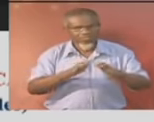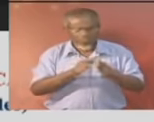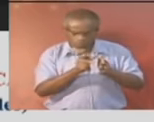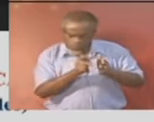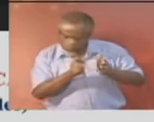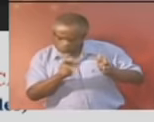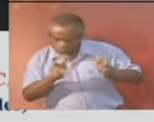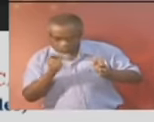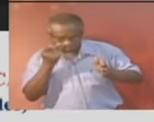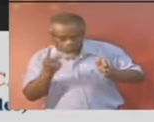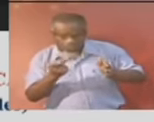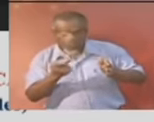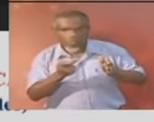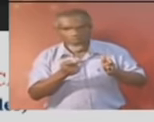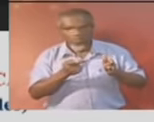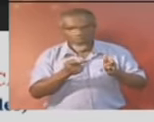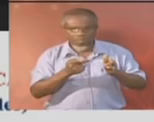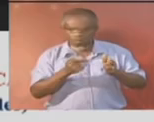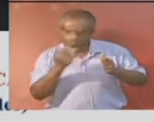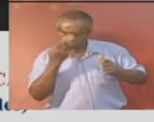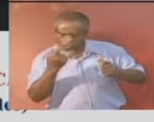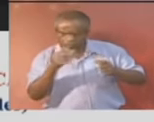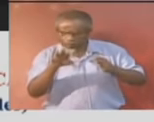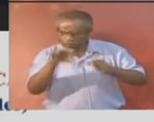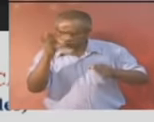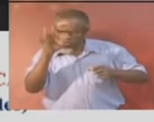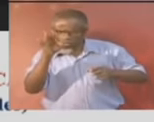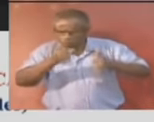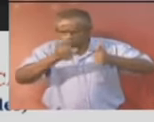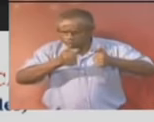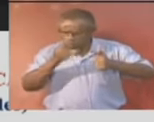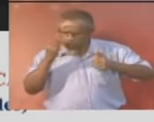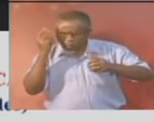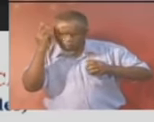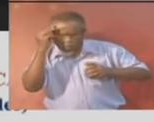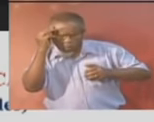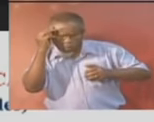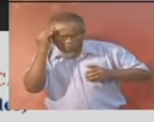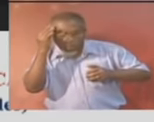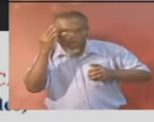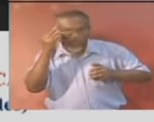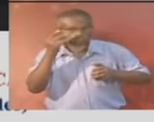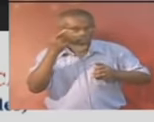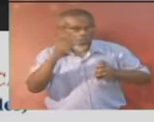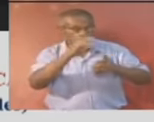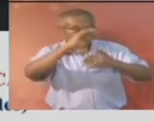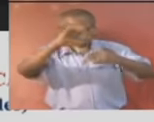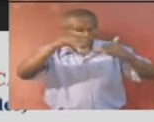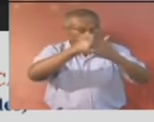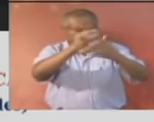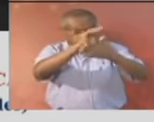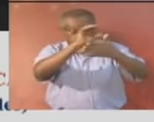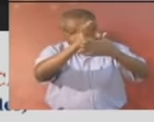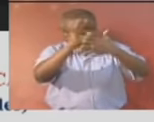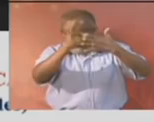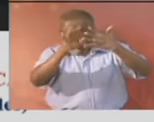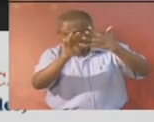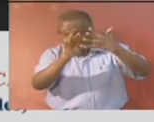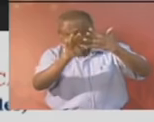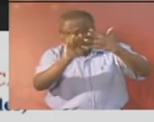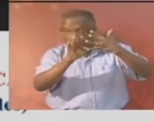in terms of variants of concern, we have detected in the Caribbean, this is the whole Caribbean, B117, which was